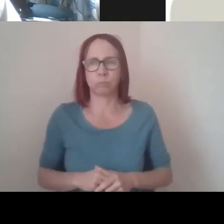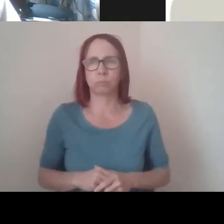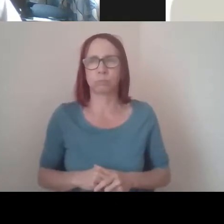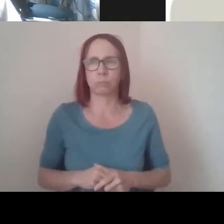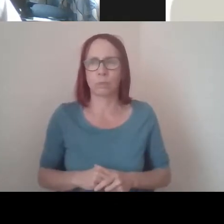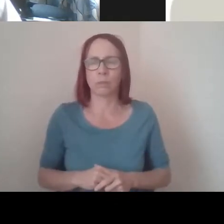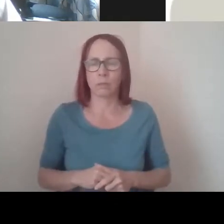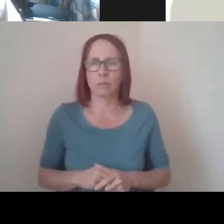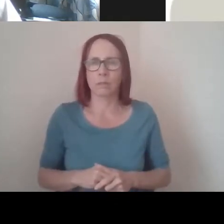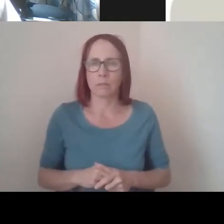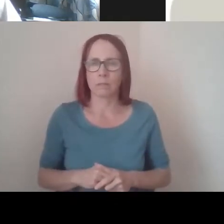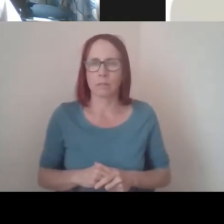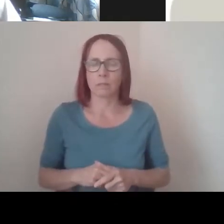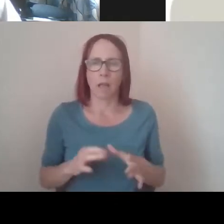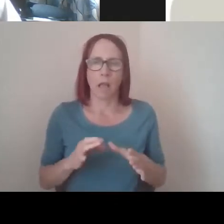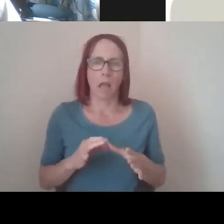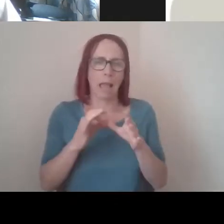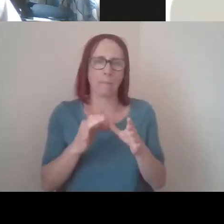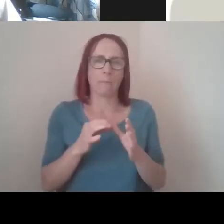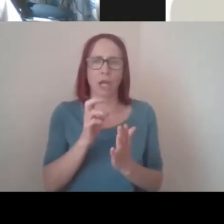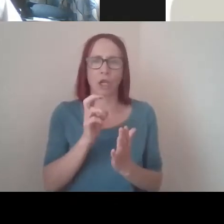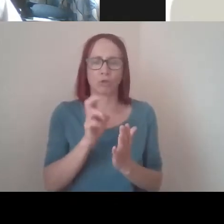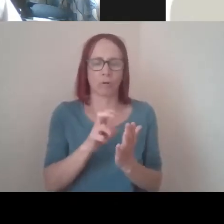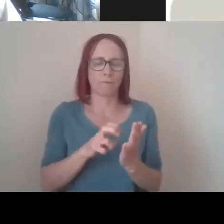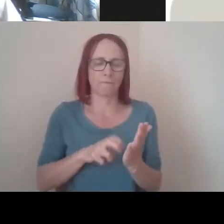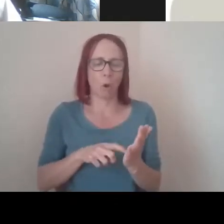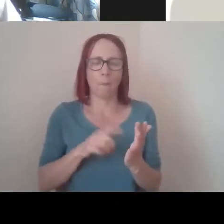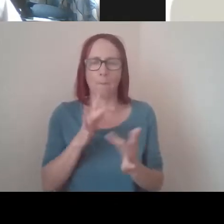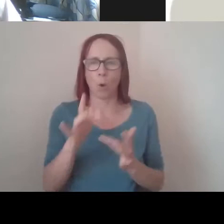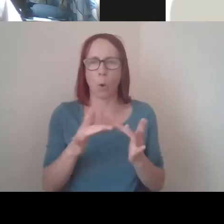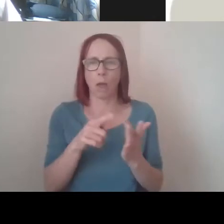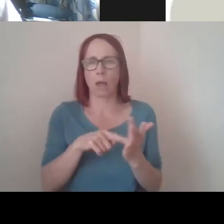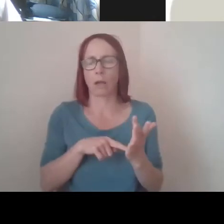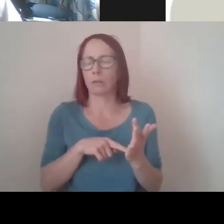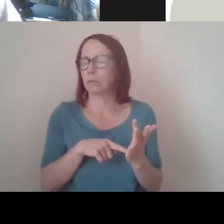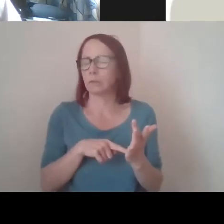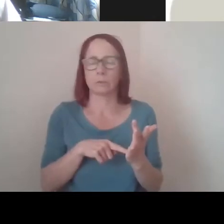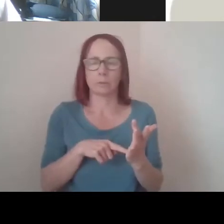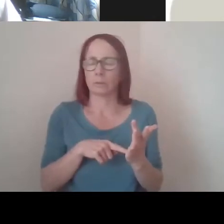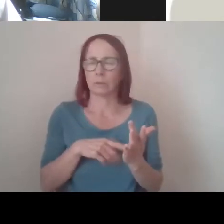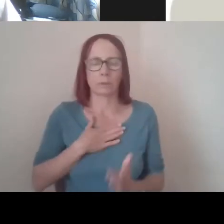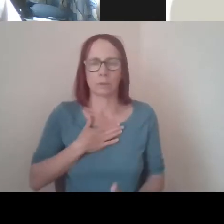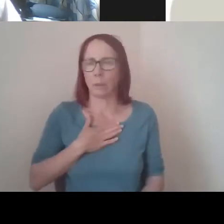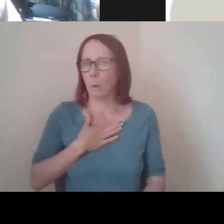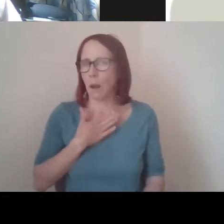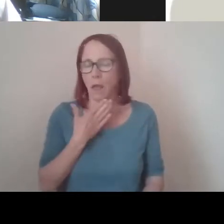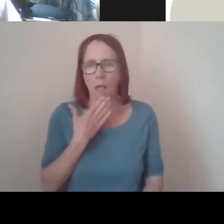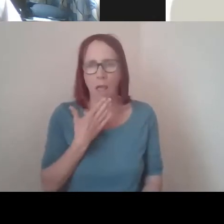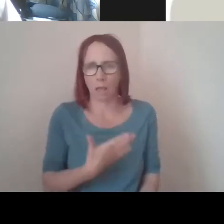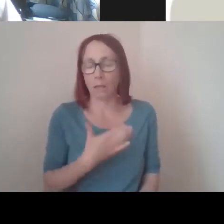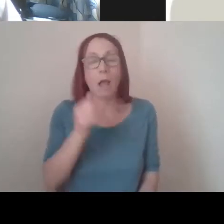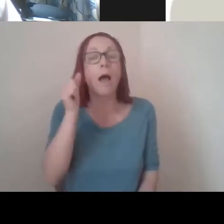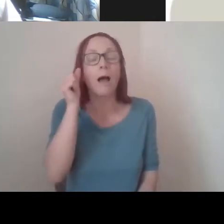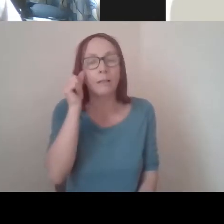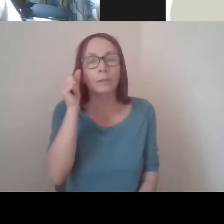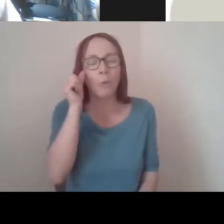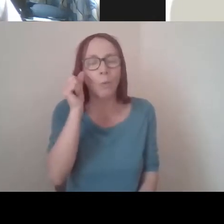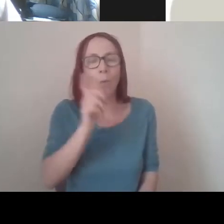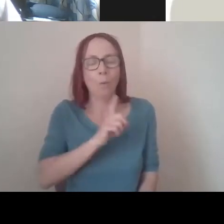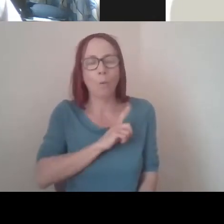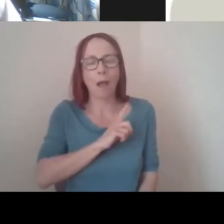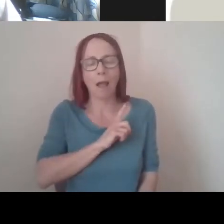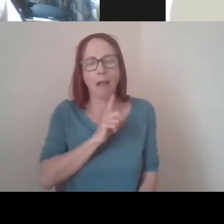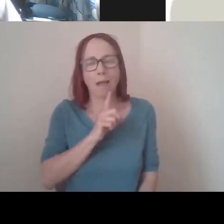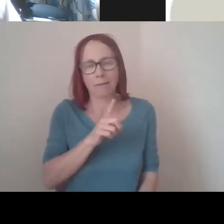that application form online. I really don't like it. Now, I appreciate why it is as